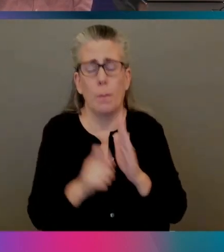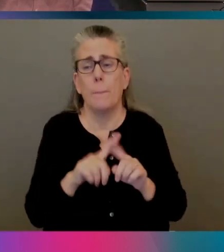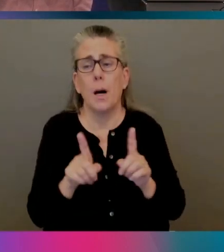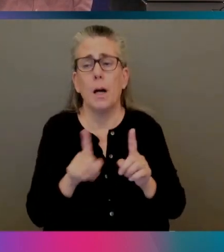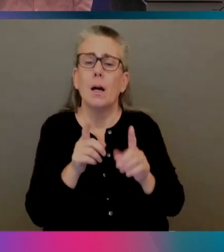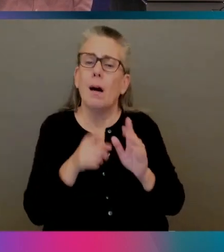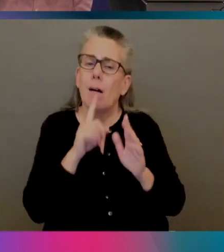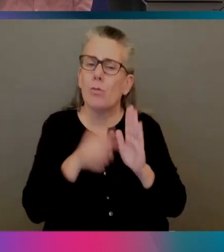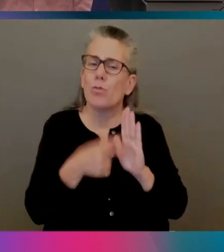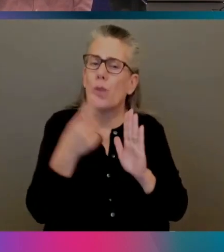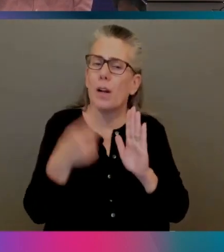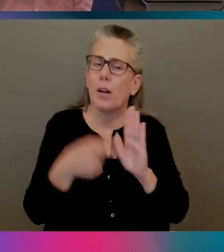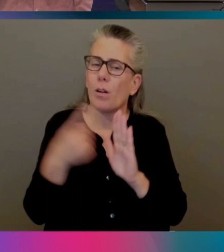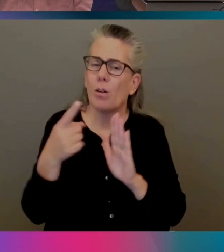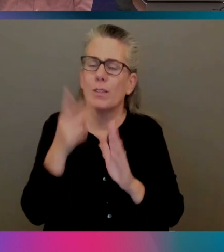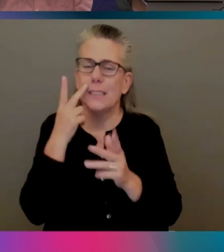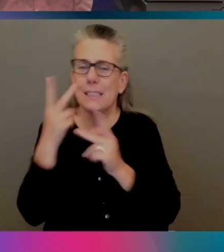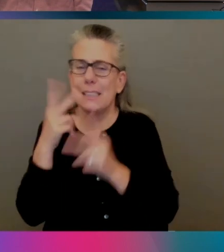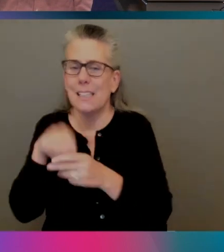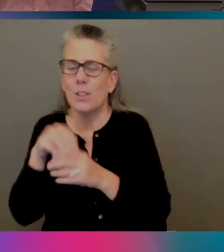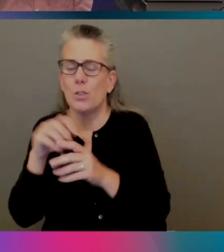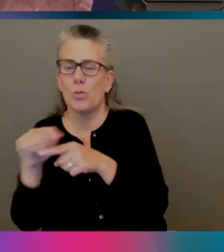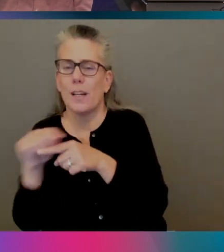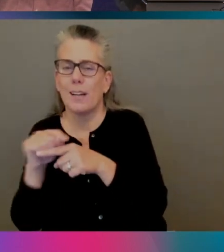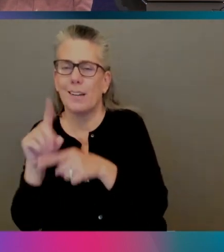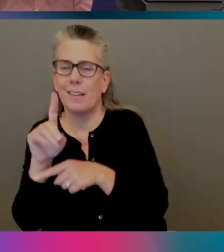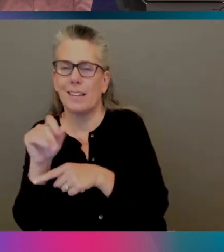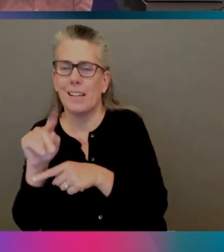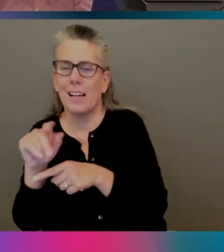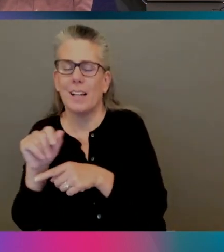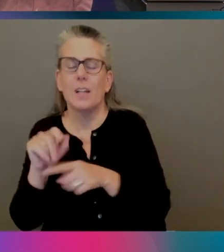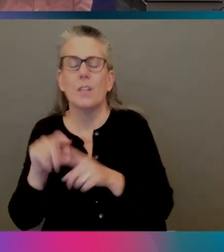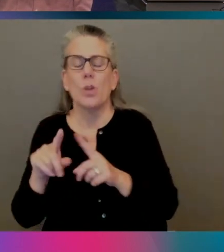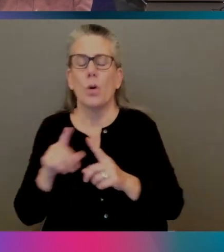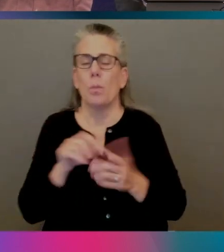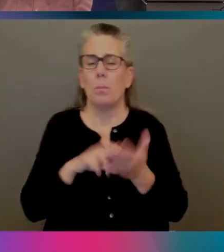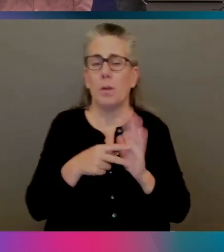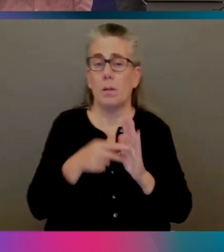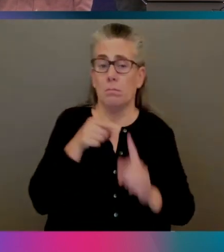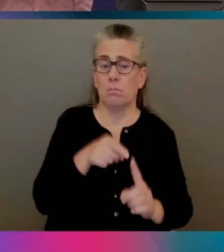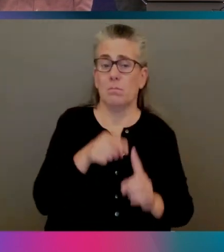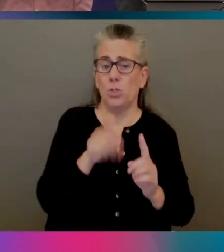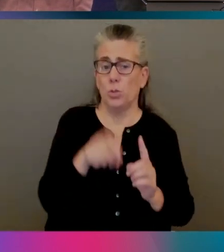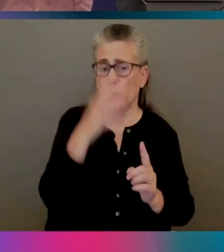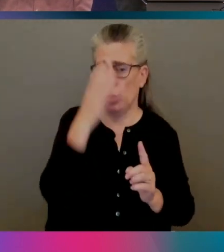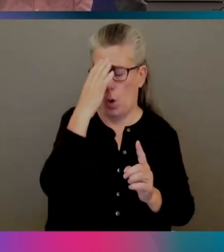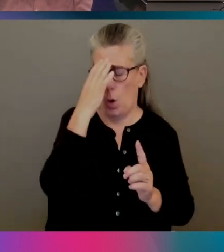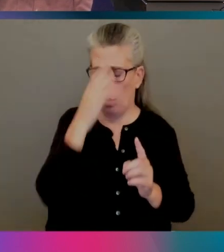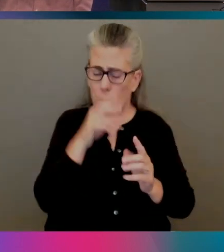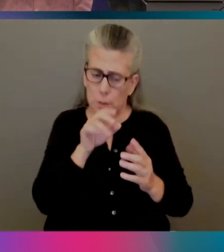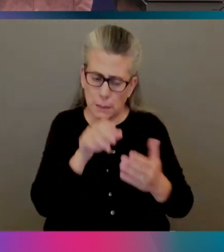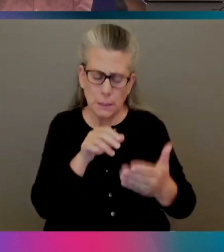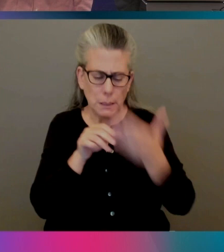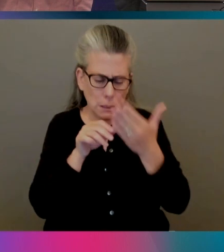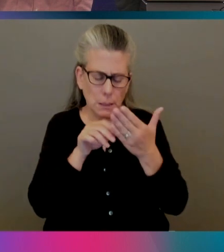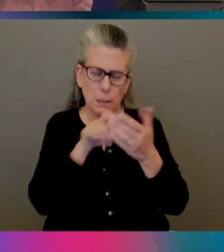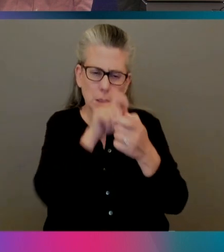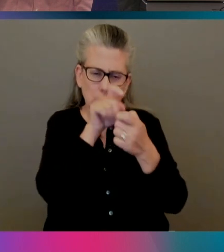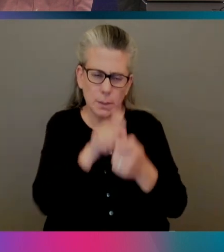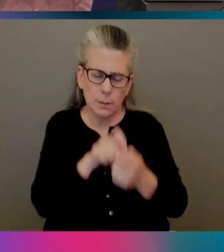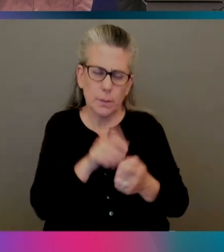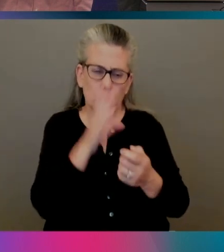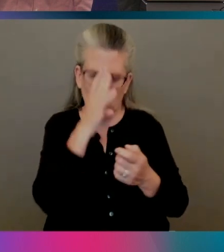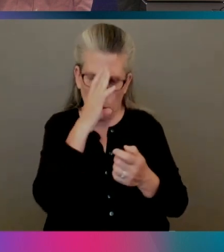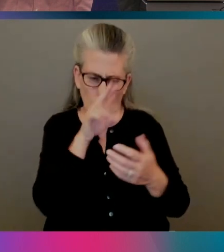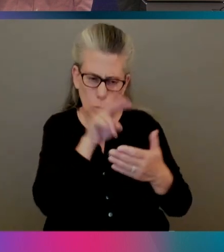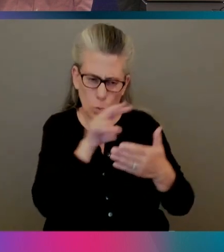user should know in that scenario that, look, you should probably take a closer look at this. These lines of code, maybe